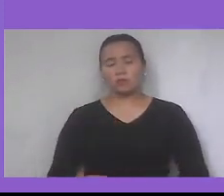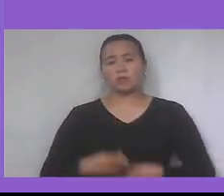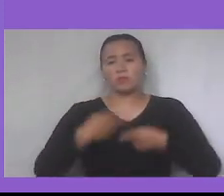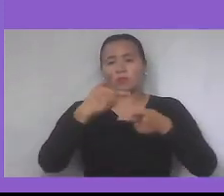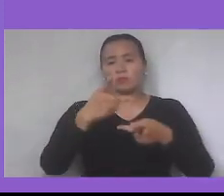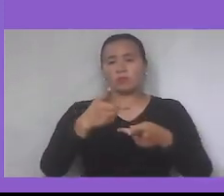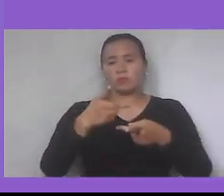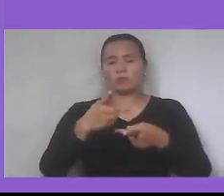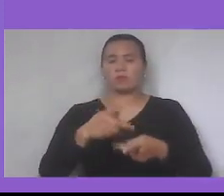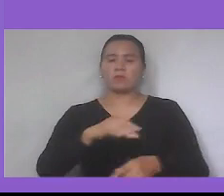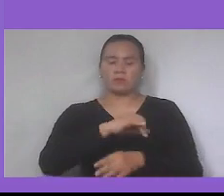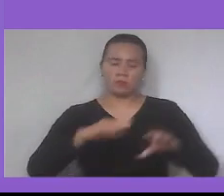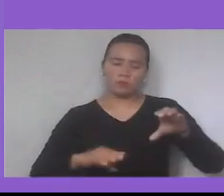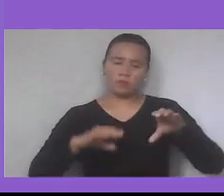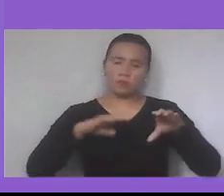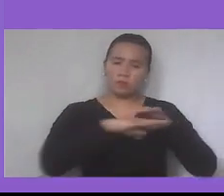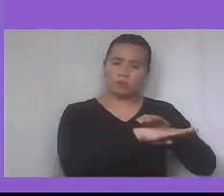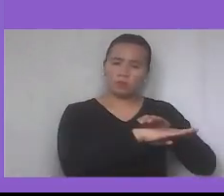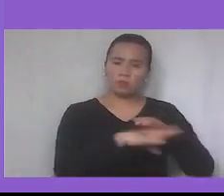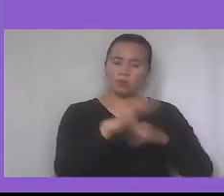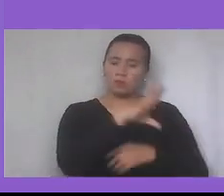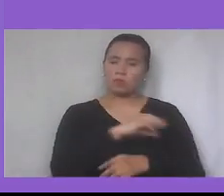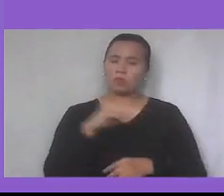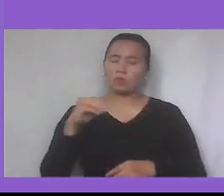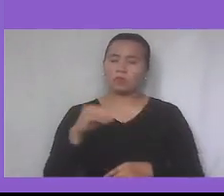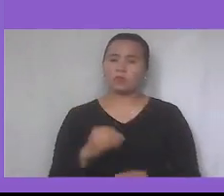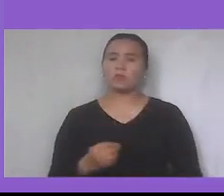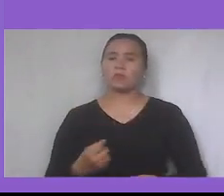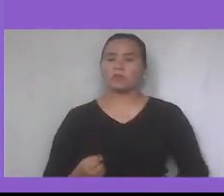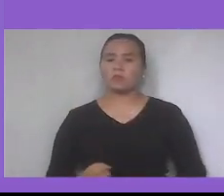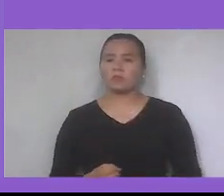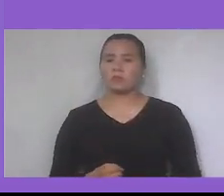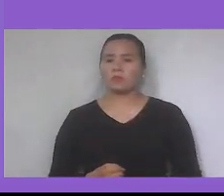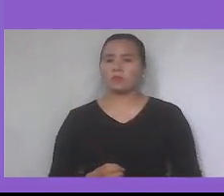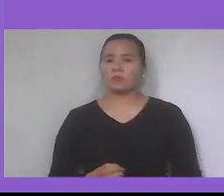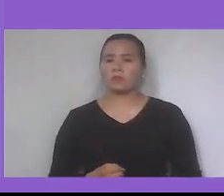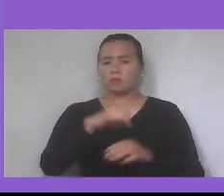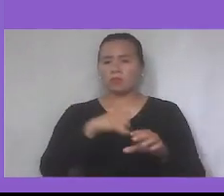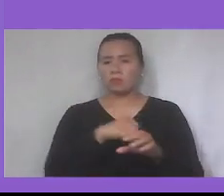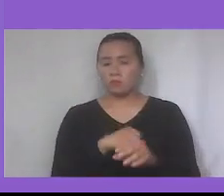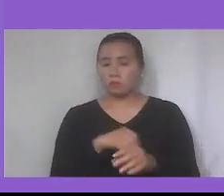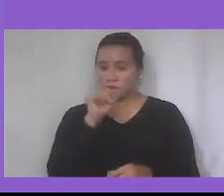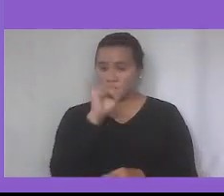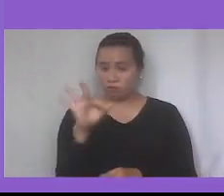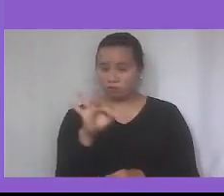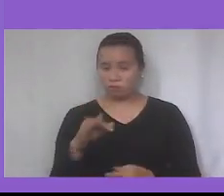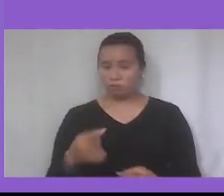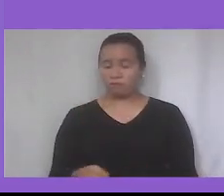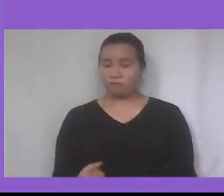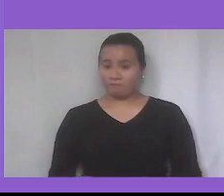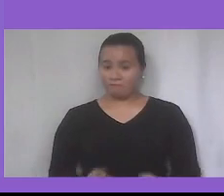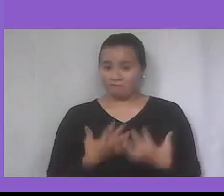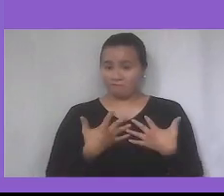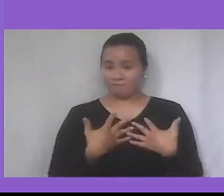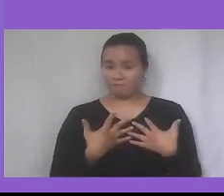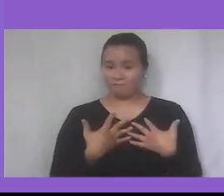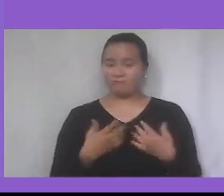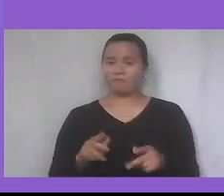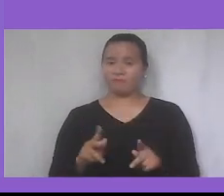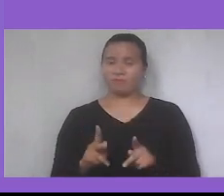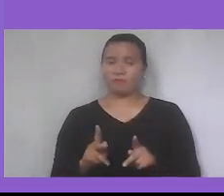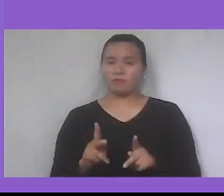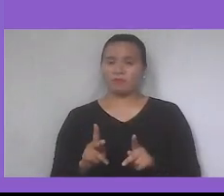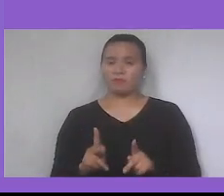Microsoft learning tools. Let us all promote inclusion and accessibility. If you were inspired by today's